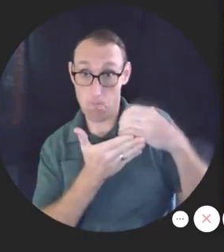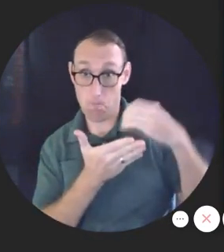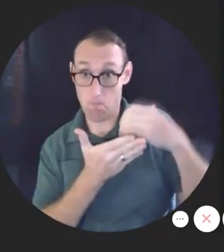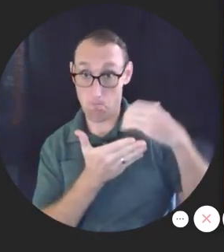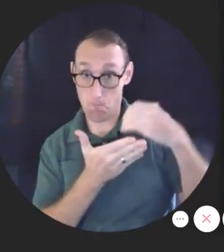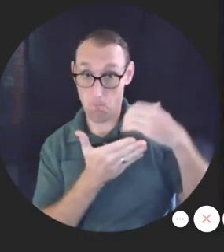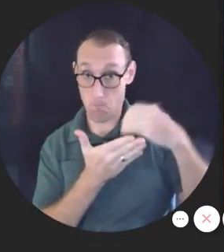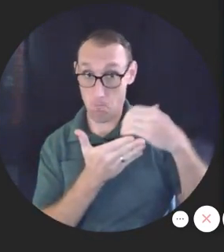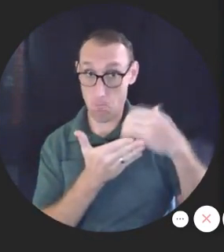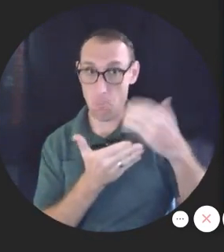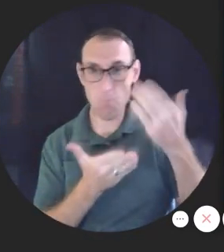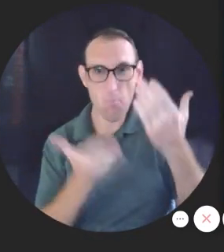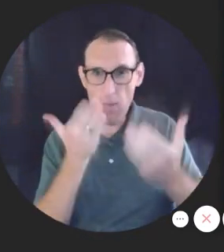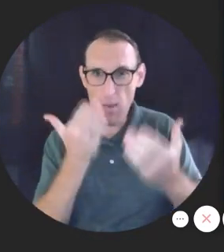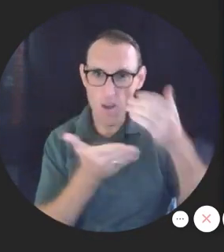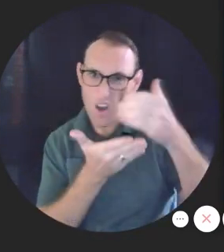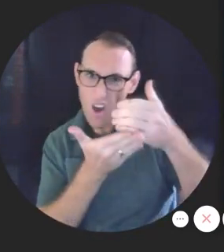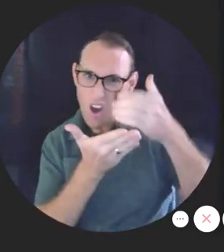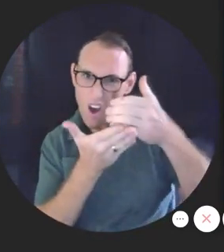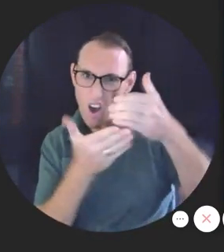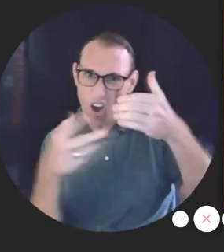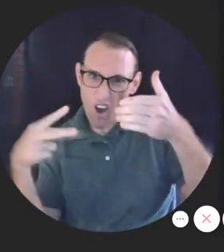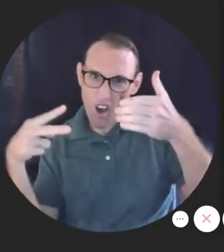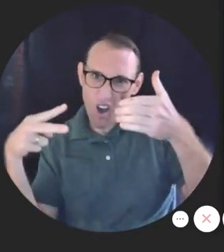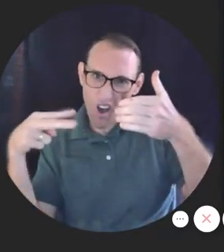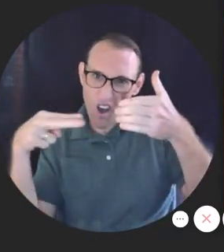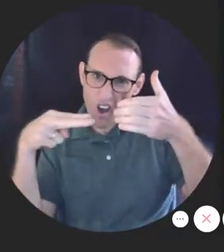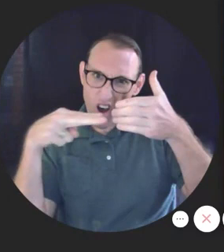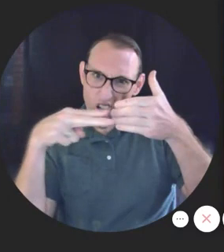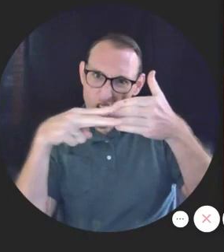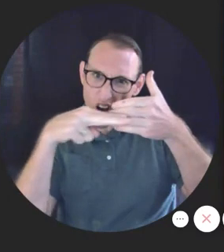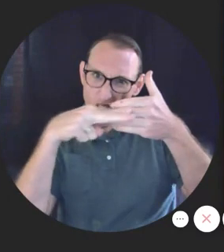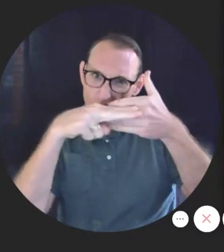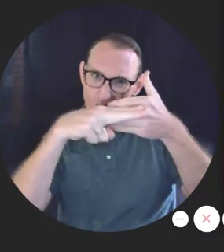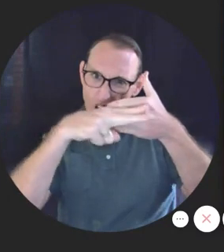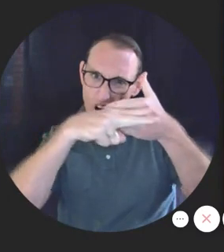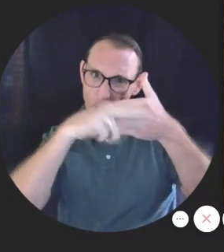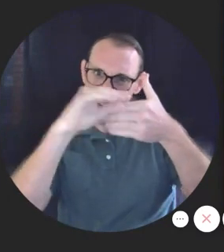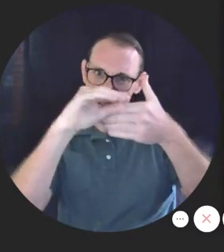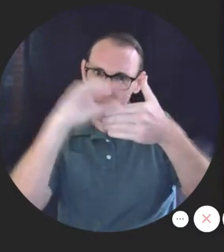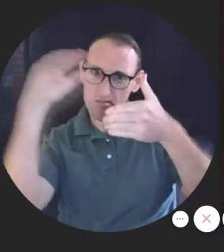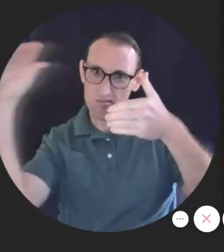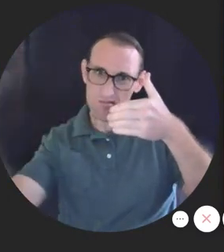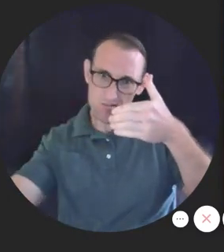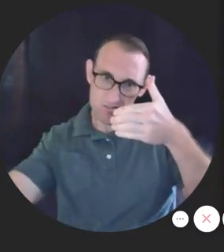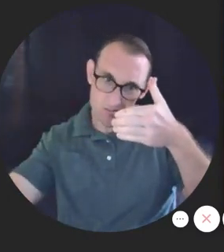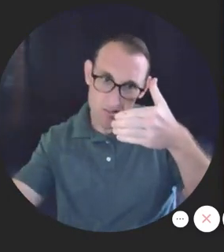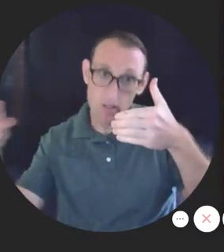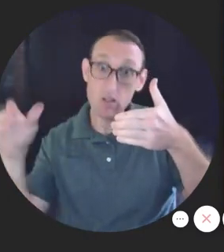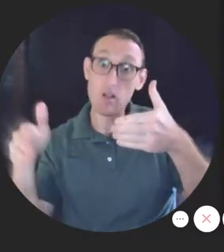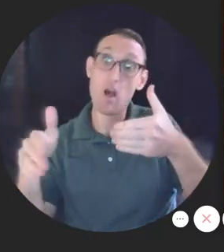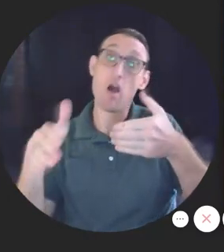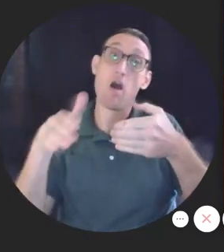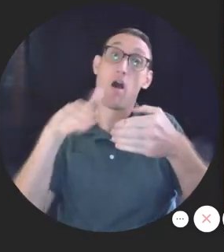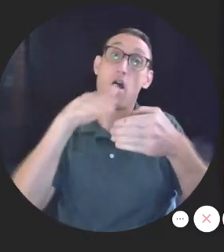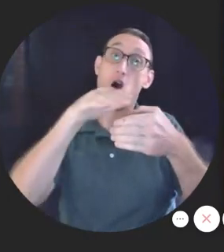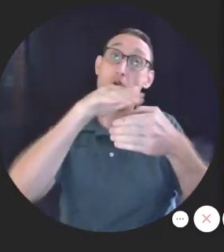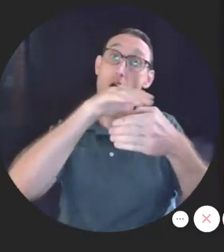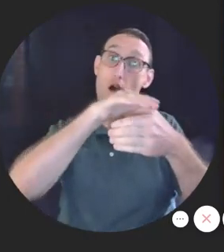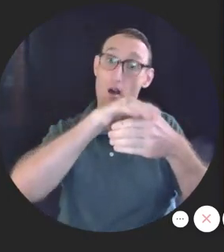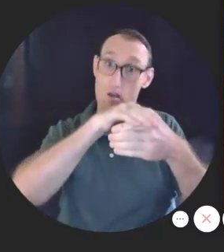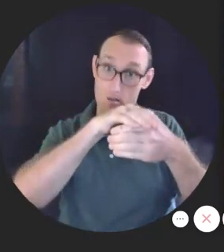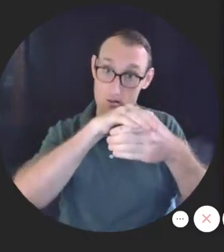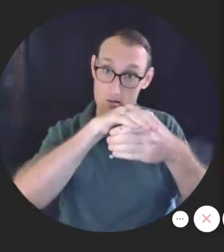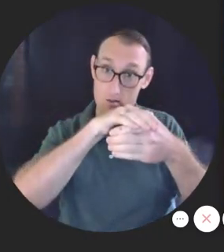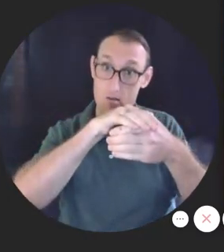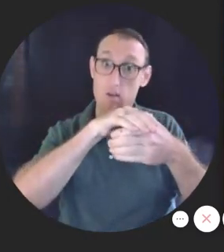maybe I can cut the top of the cup off. I can put some plastic wrap over the side. I can put a